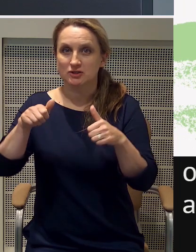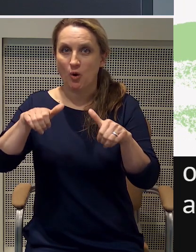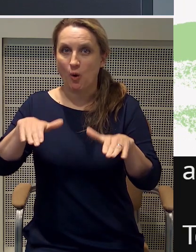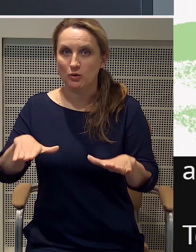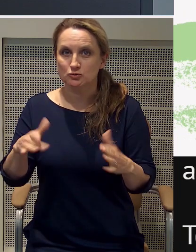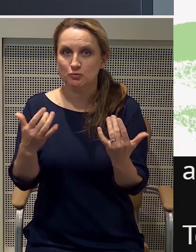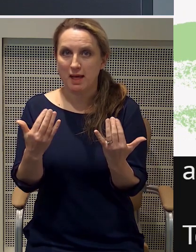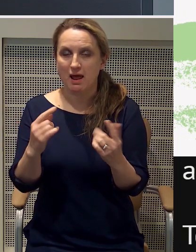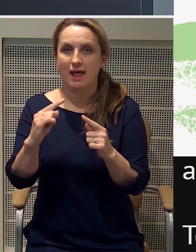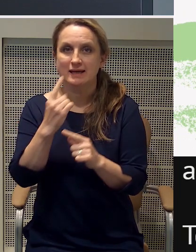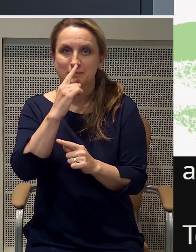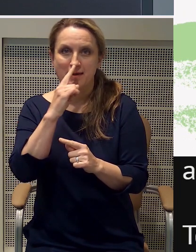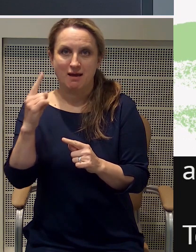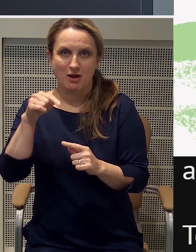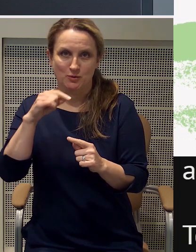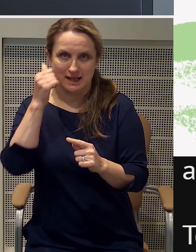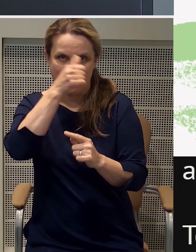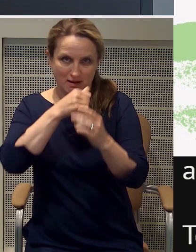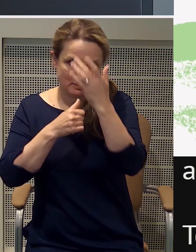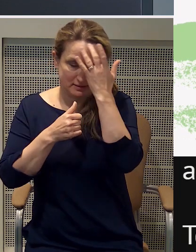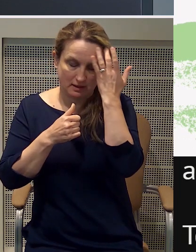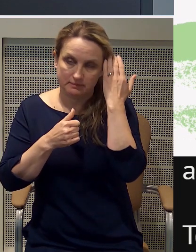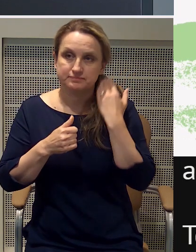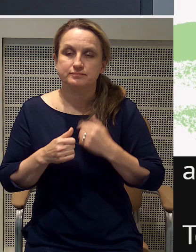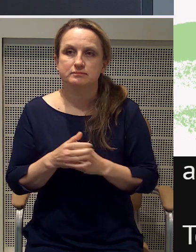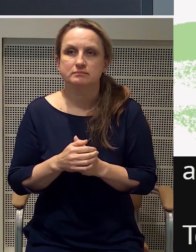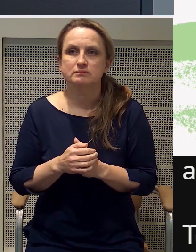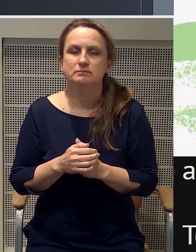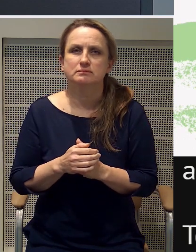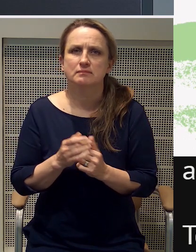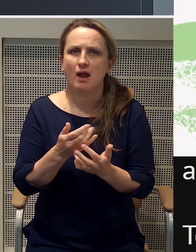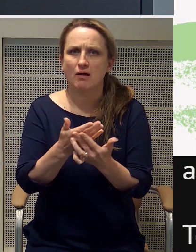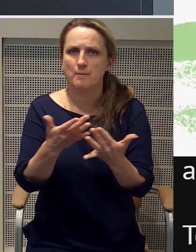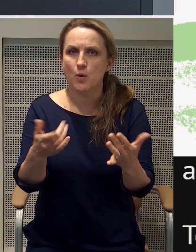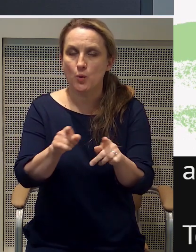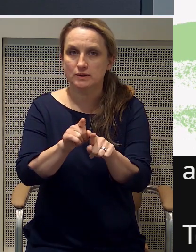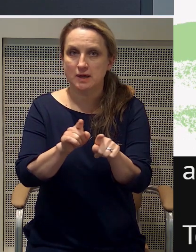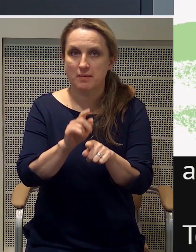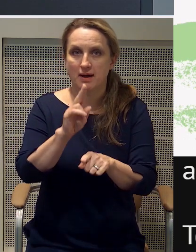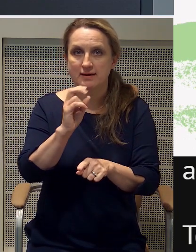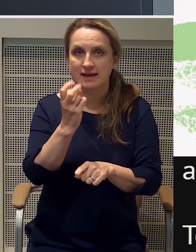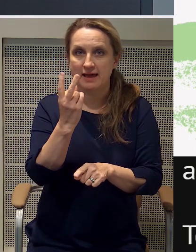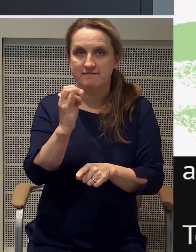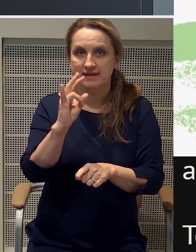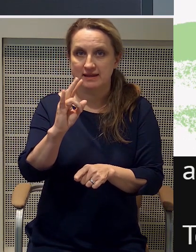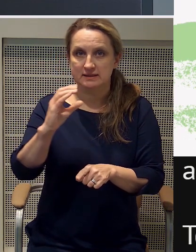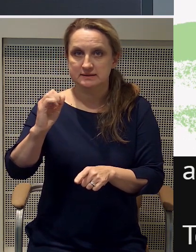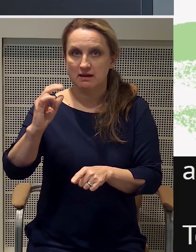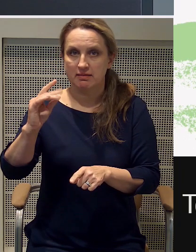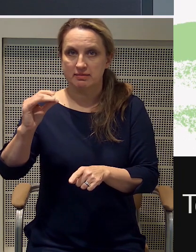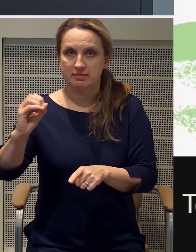And the decision to co-finance or finance this came on January 1st this year.